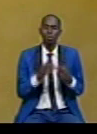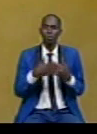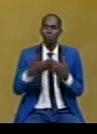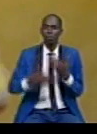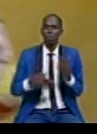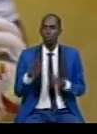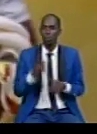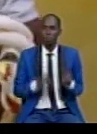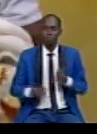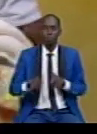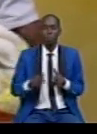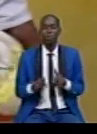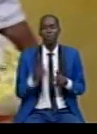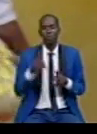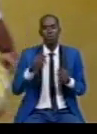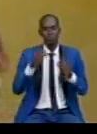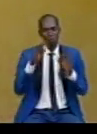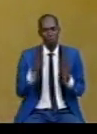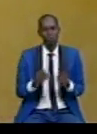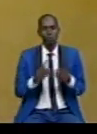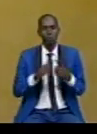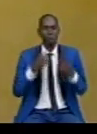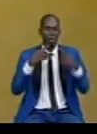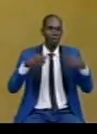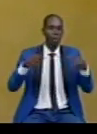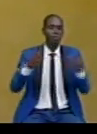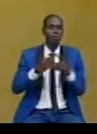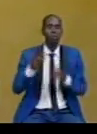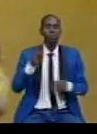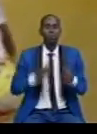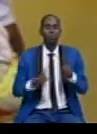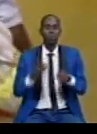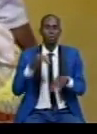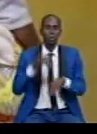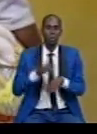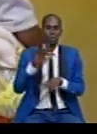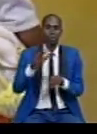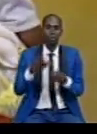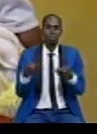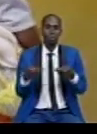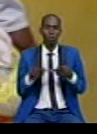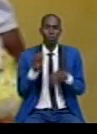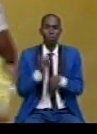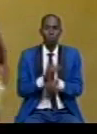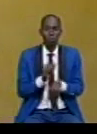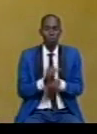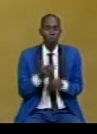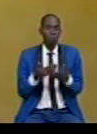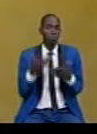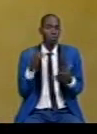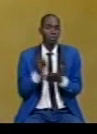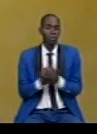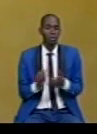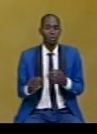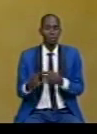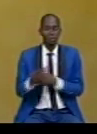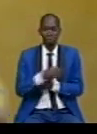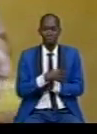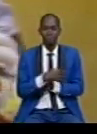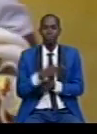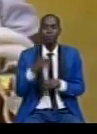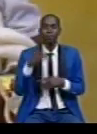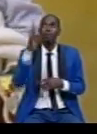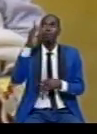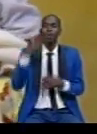And I started telling people on my office about it. By God's grace, before that crusade, God has touched me.